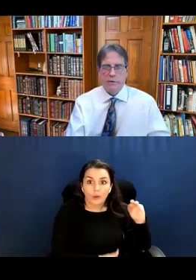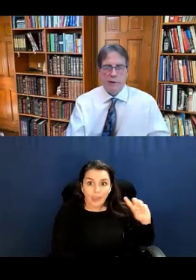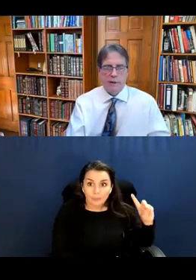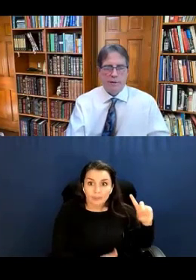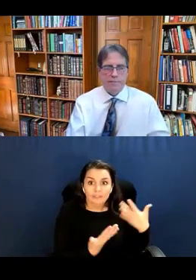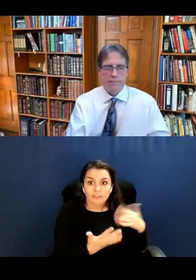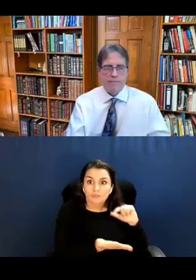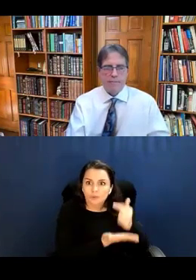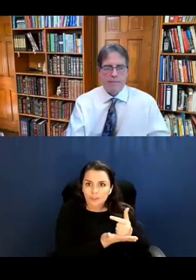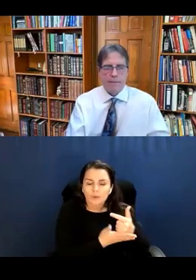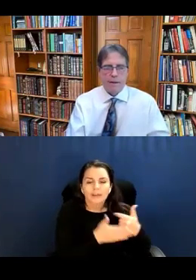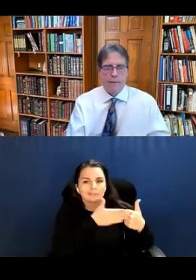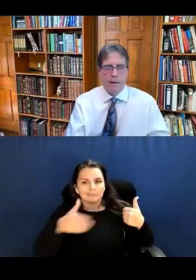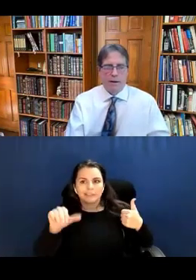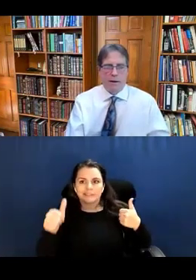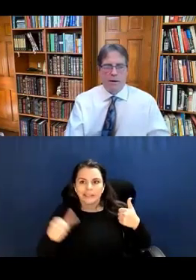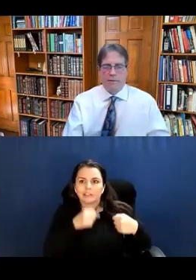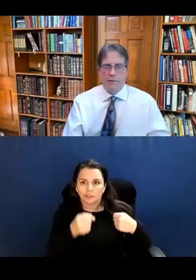formal clinical training.